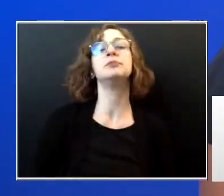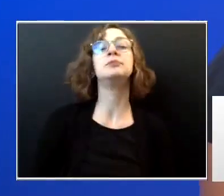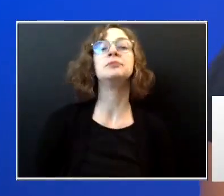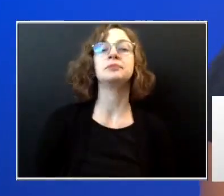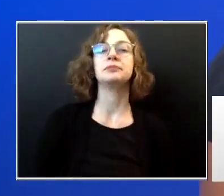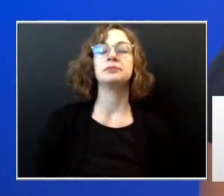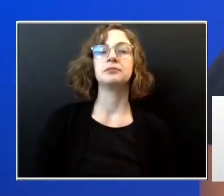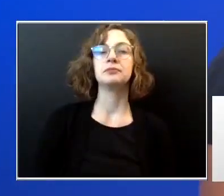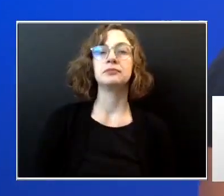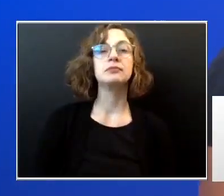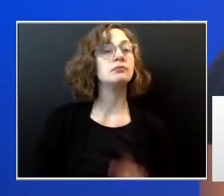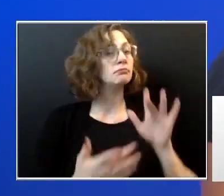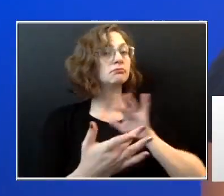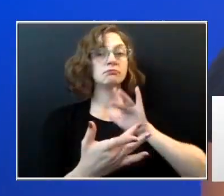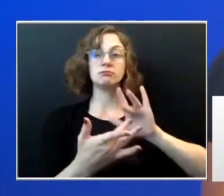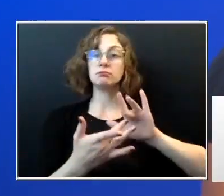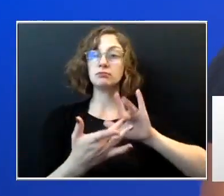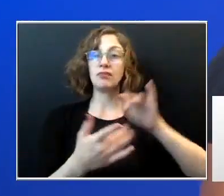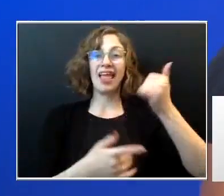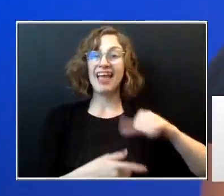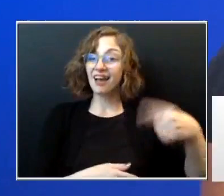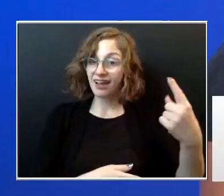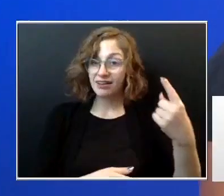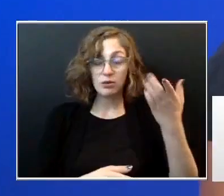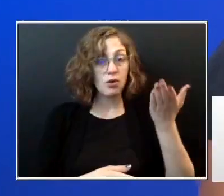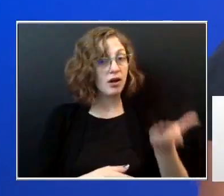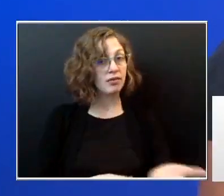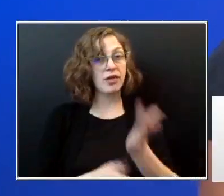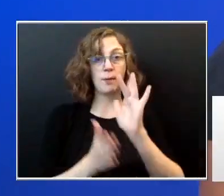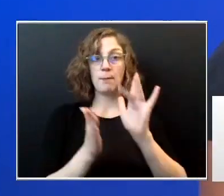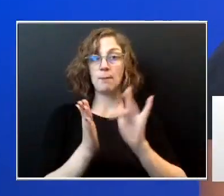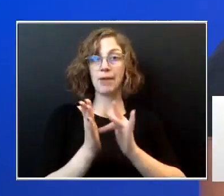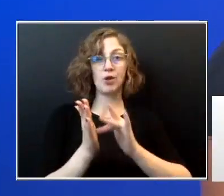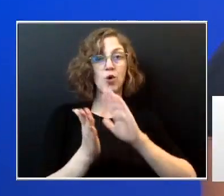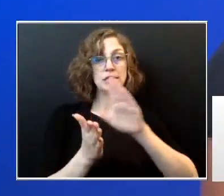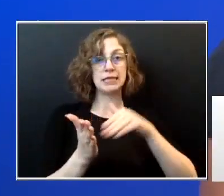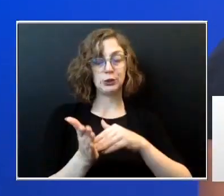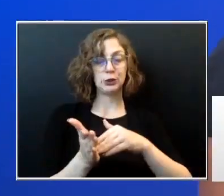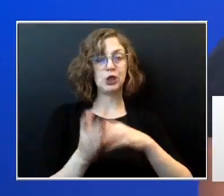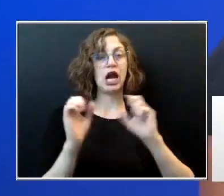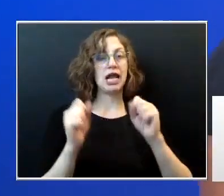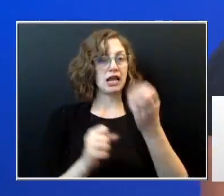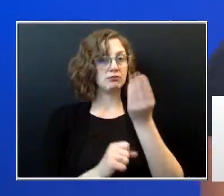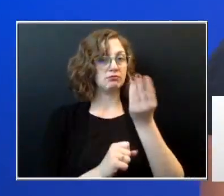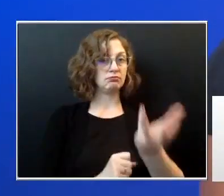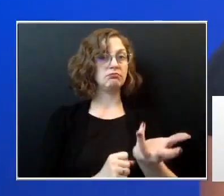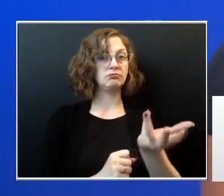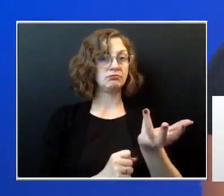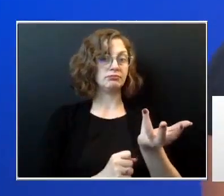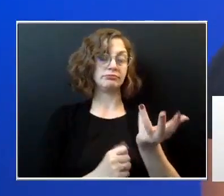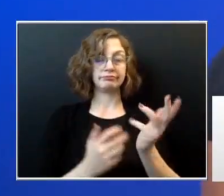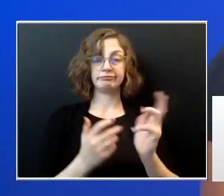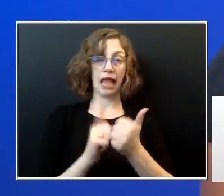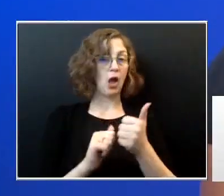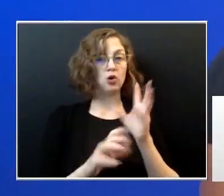reach out to anyone at the medical center and they can direct you towards the Alzheimer's Disease Research Center. We have a huge